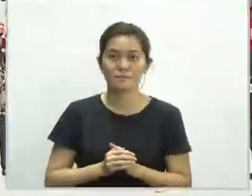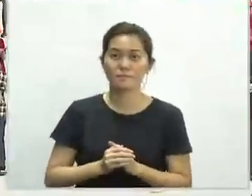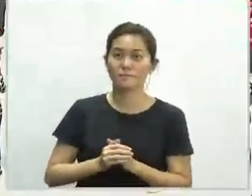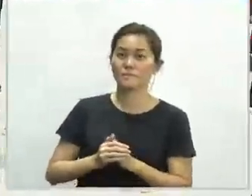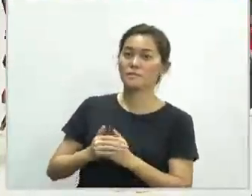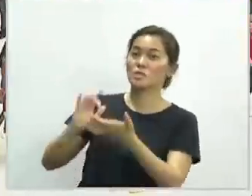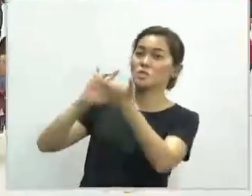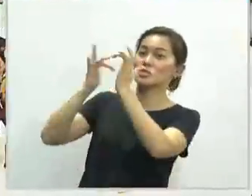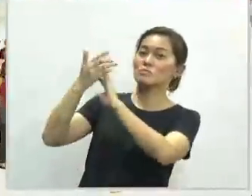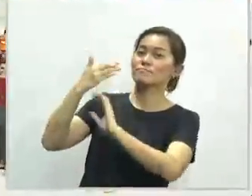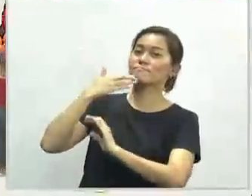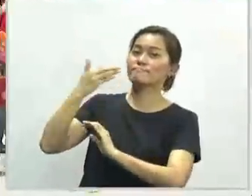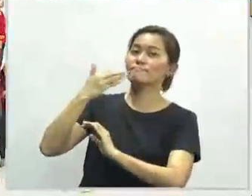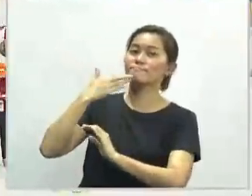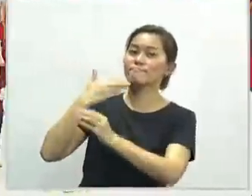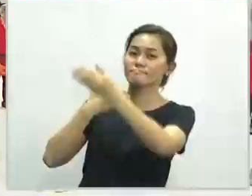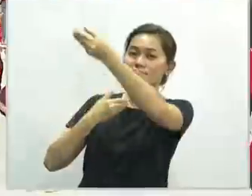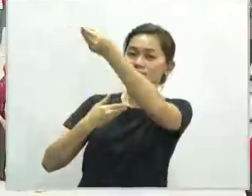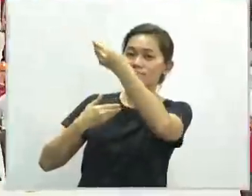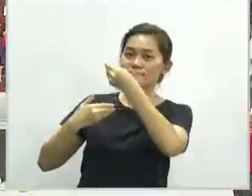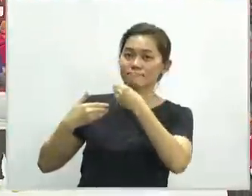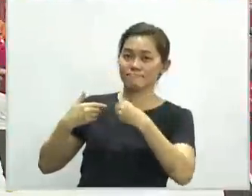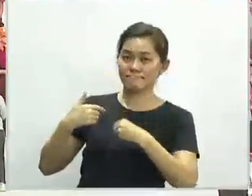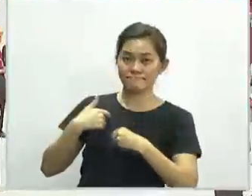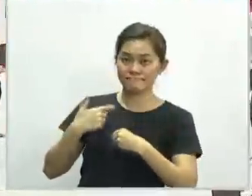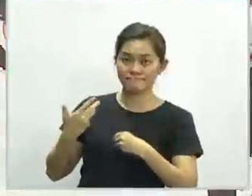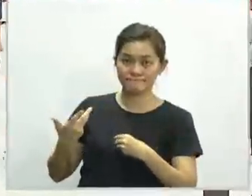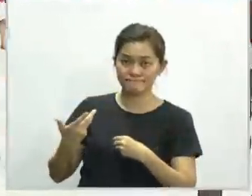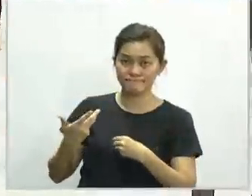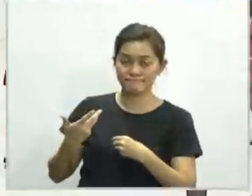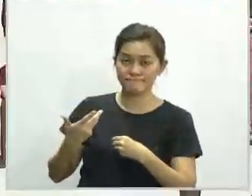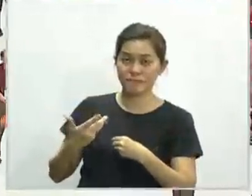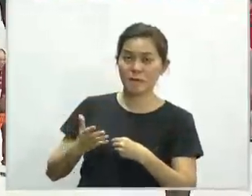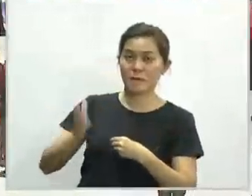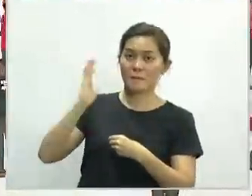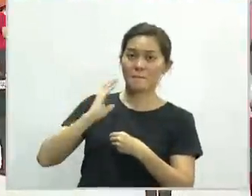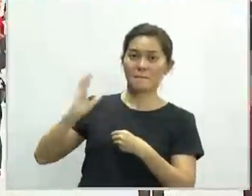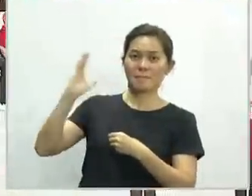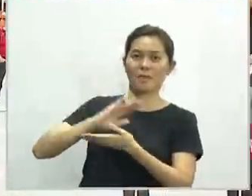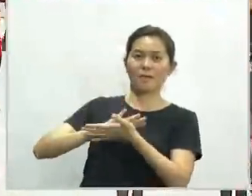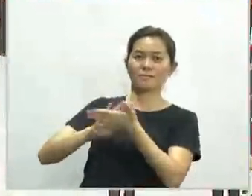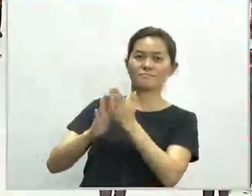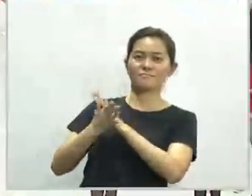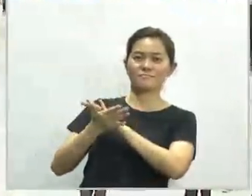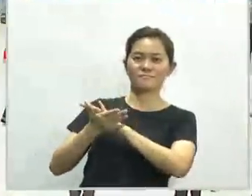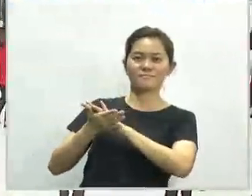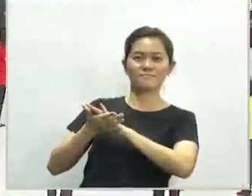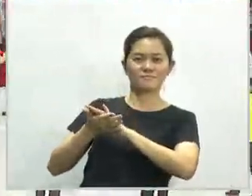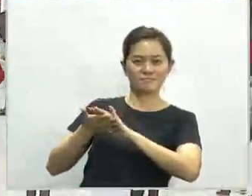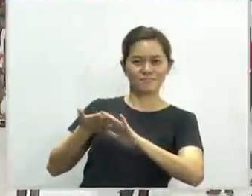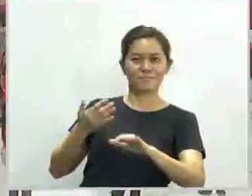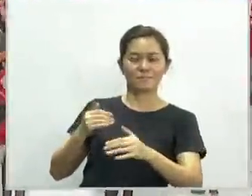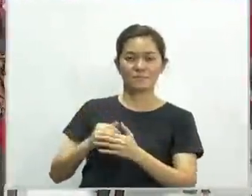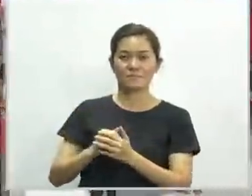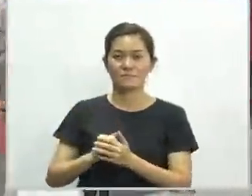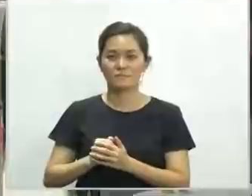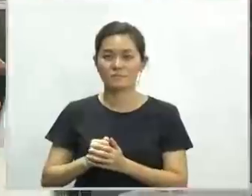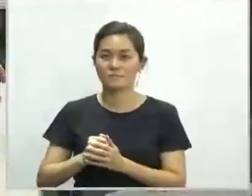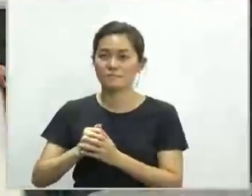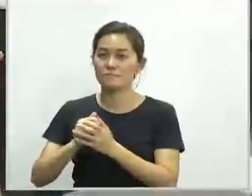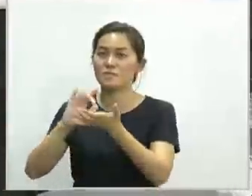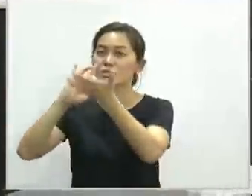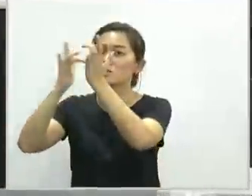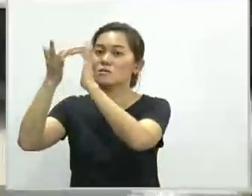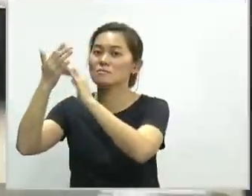Jesus, for offering me forgiveness from the past. Thank you,